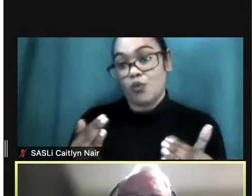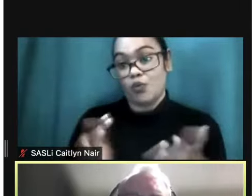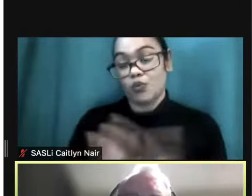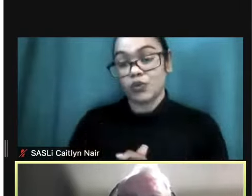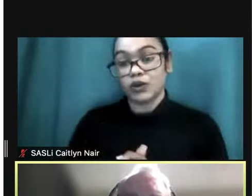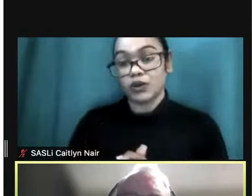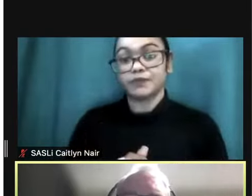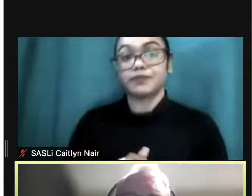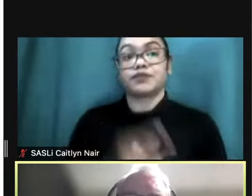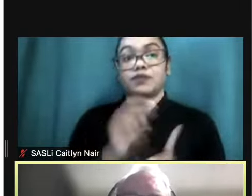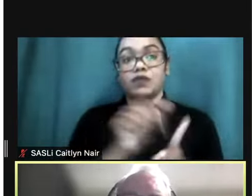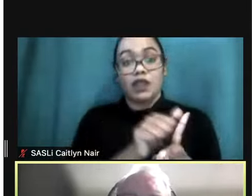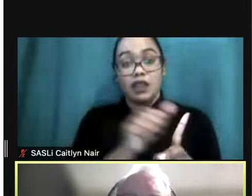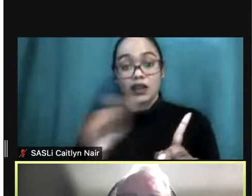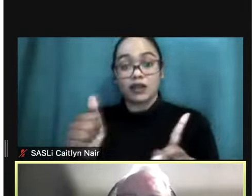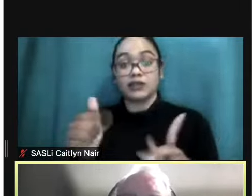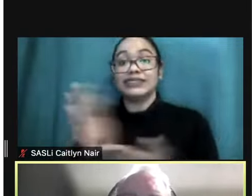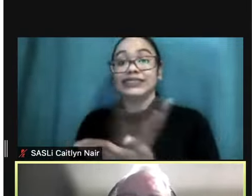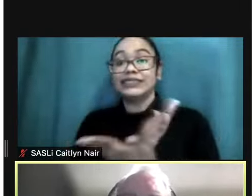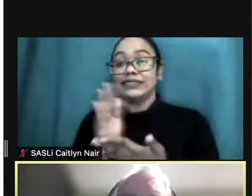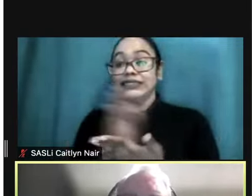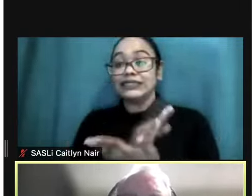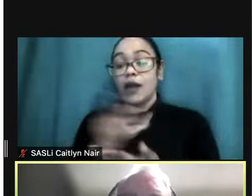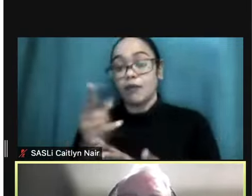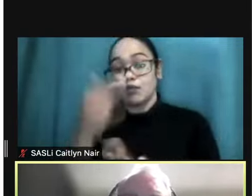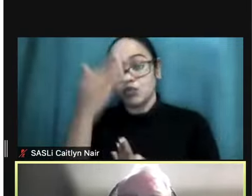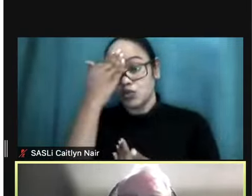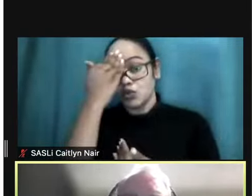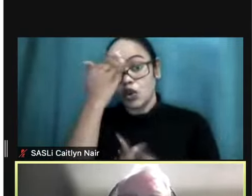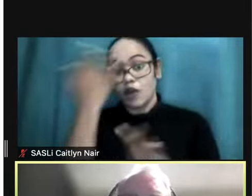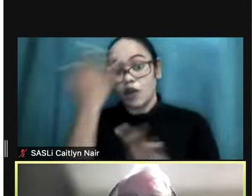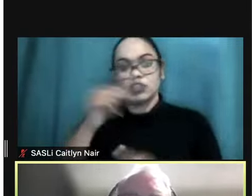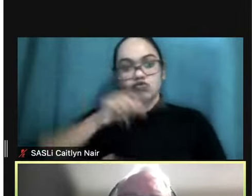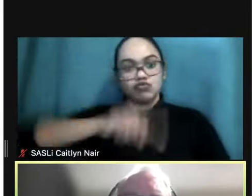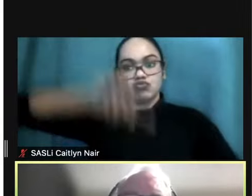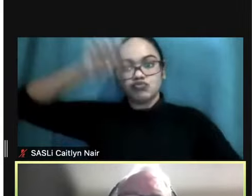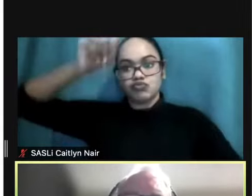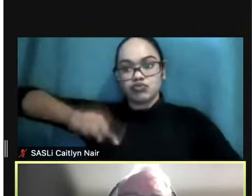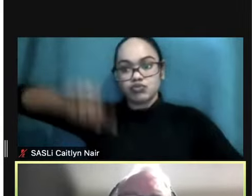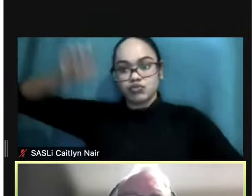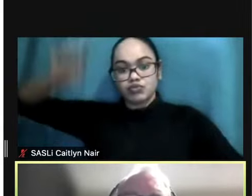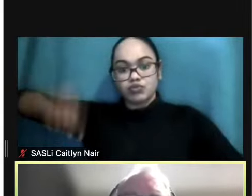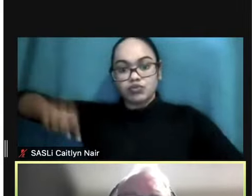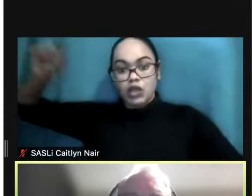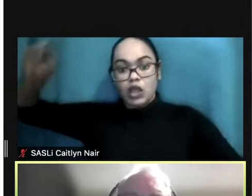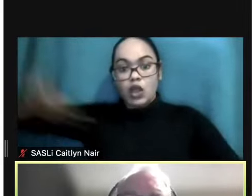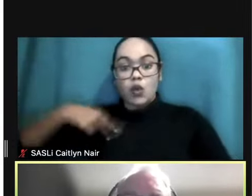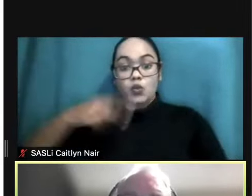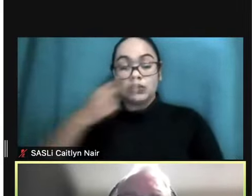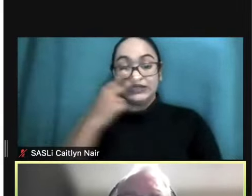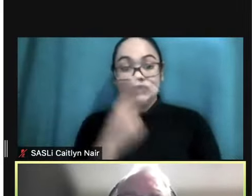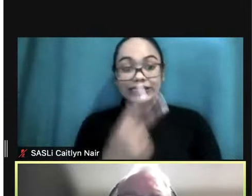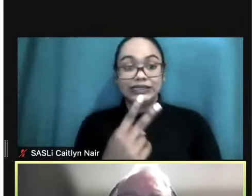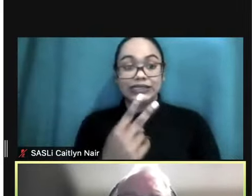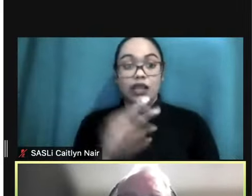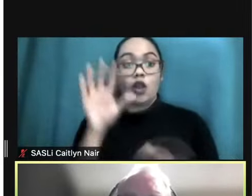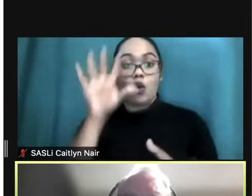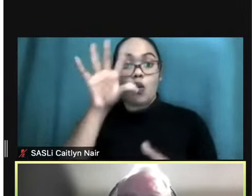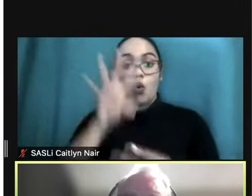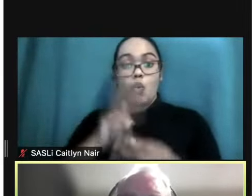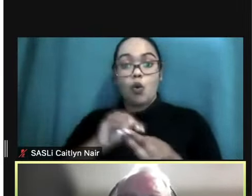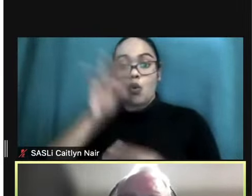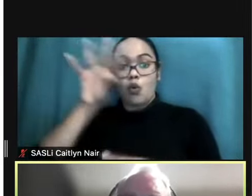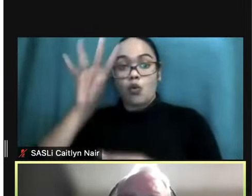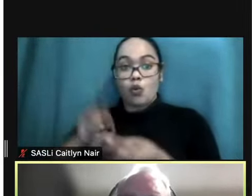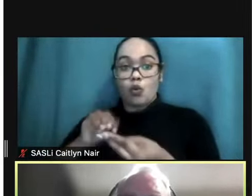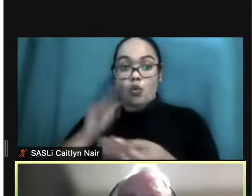Again, some of you are very familiar with these graphs that we show when we're looking at all the genome sequencing